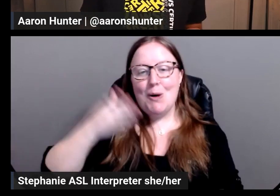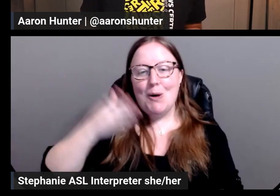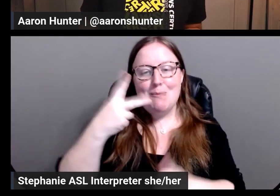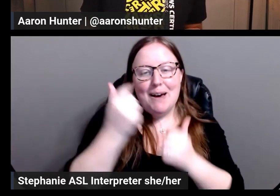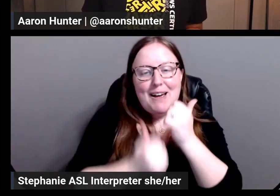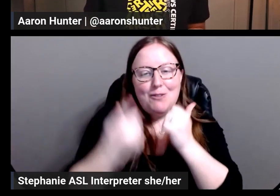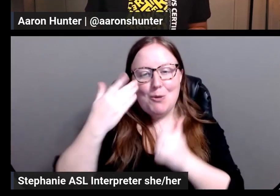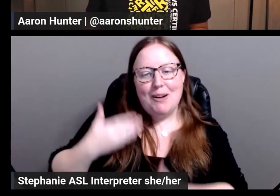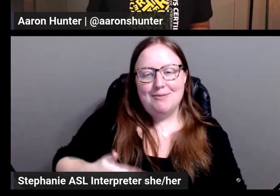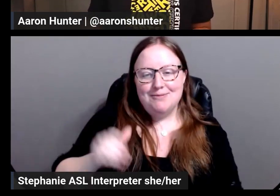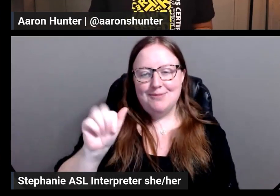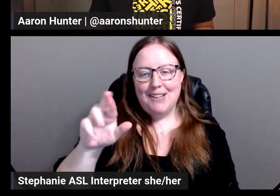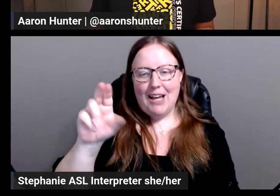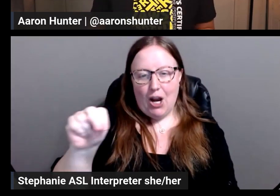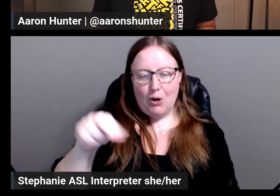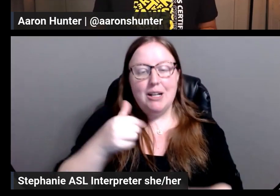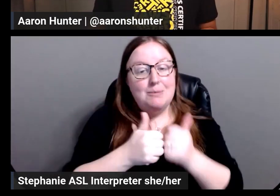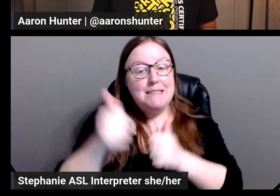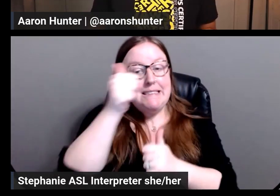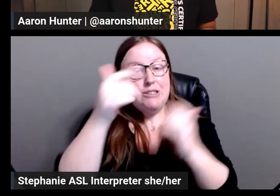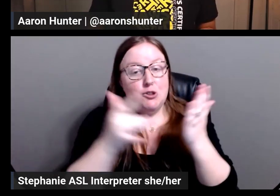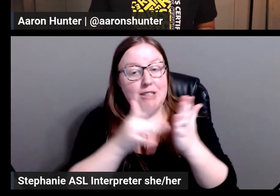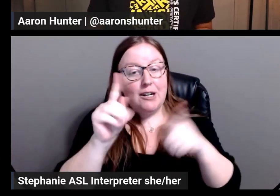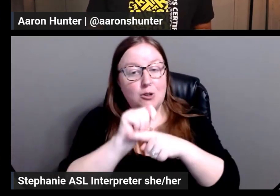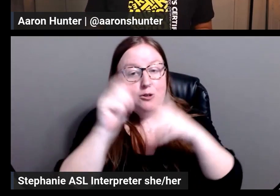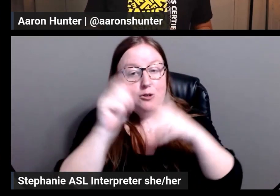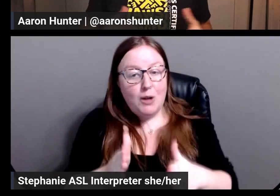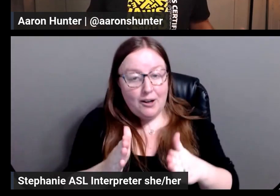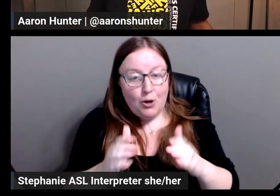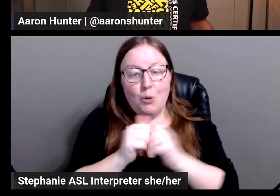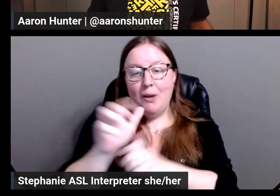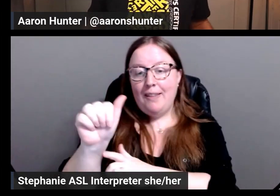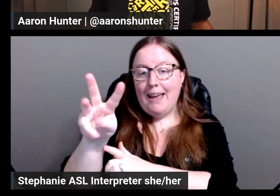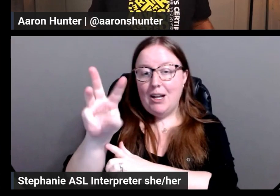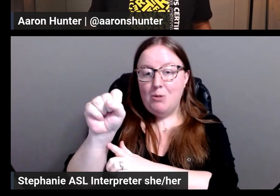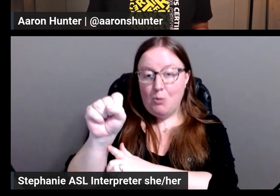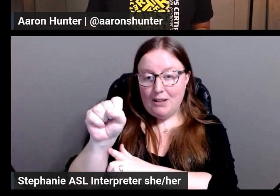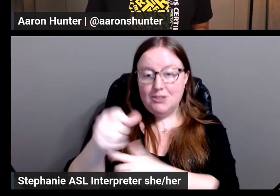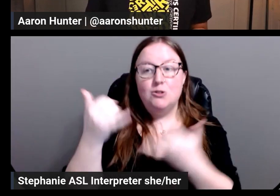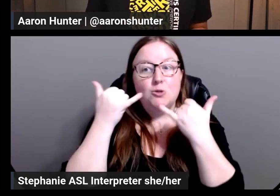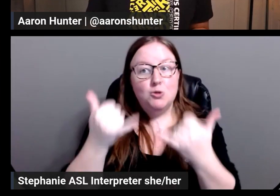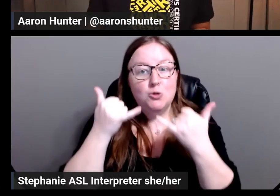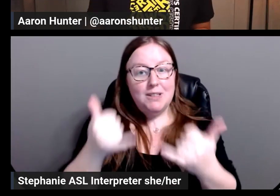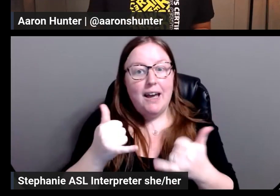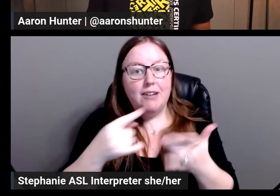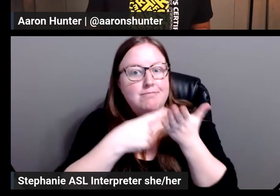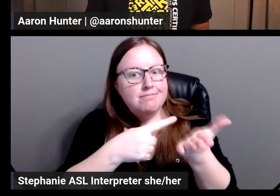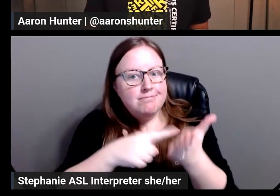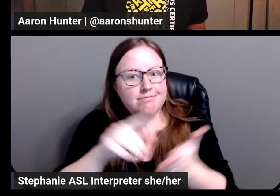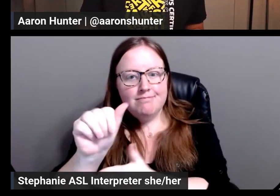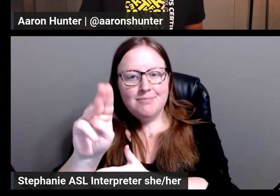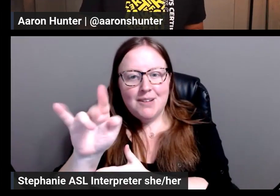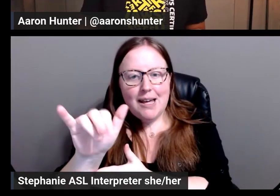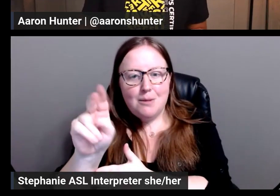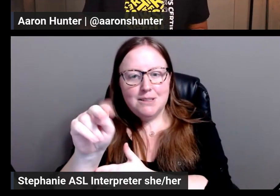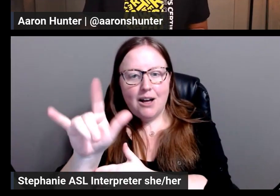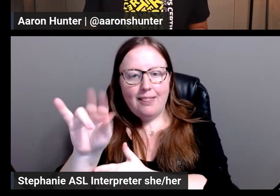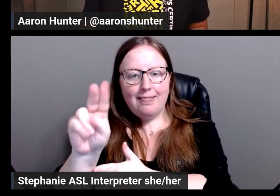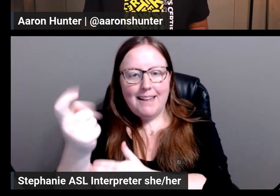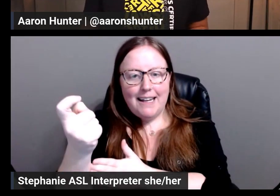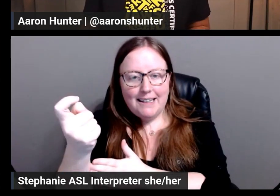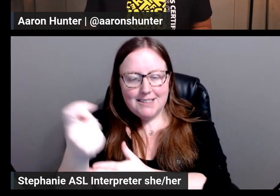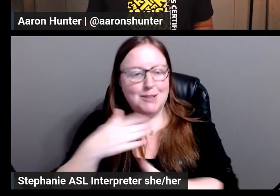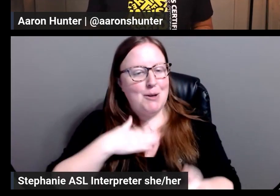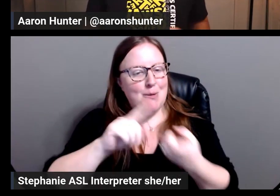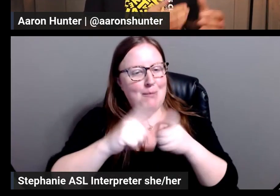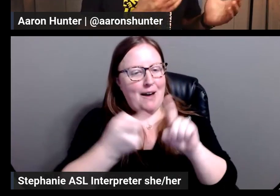name's Aaron Hunter. I'm a senior technical trainer with AWS Training Certification. Today, we're going to talk about Amazon Linux 2023 with our friend Noah, and I'm